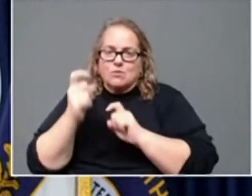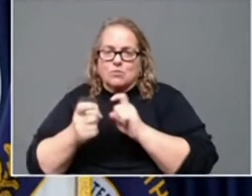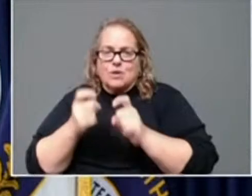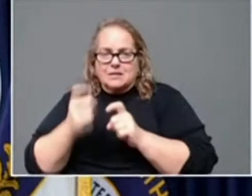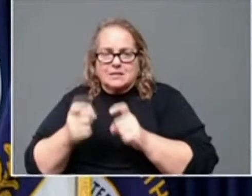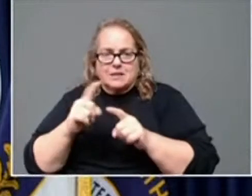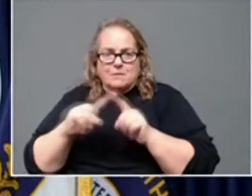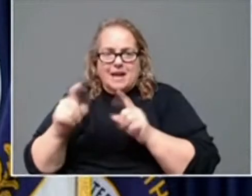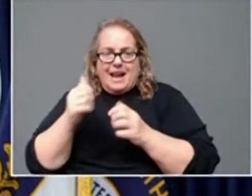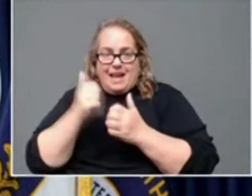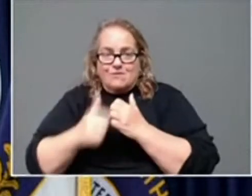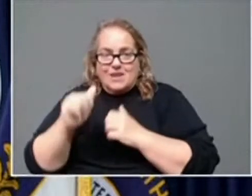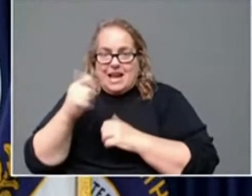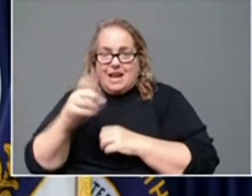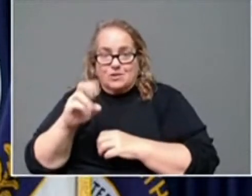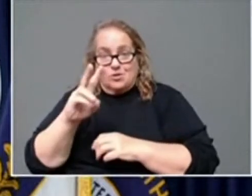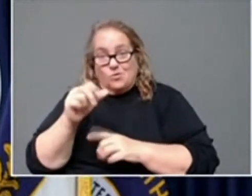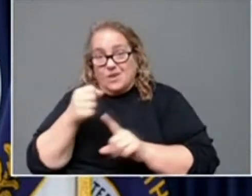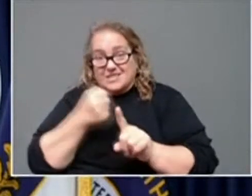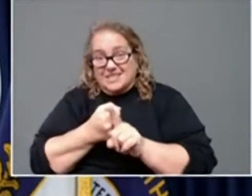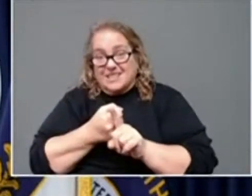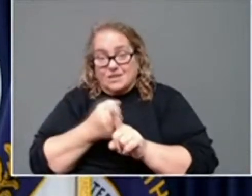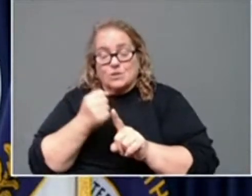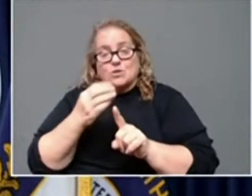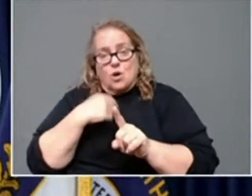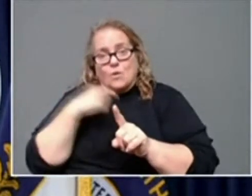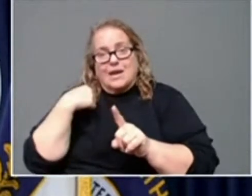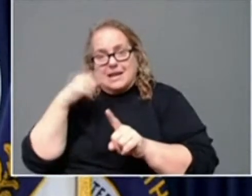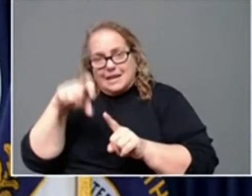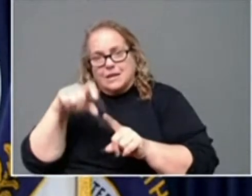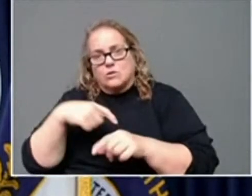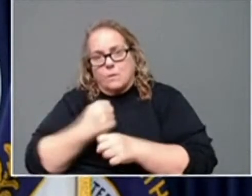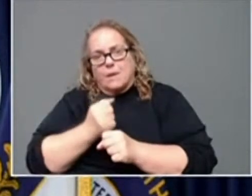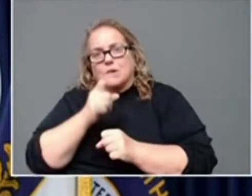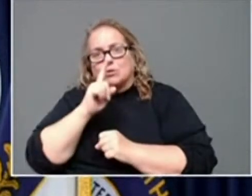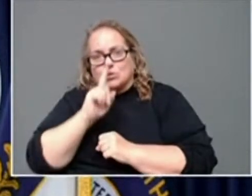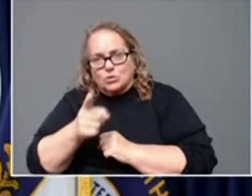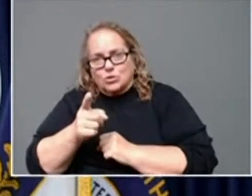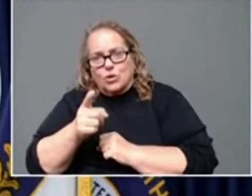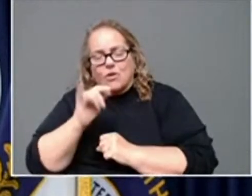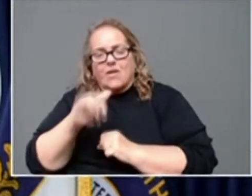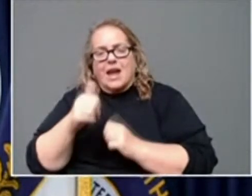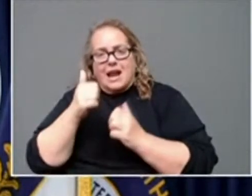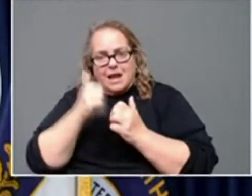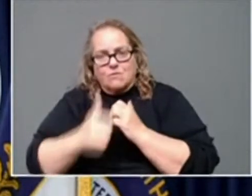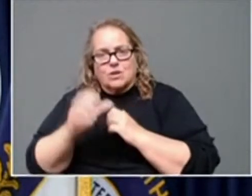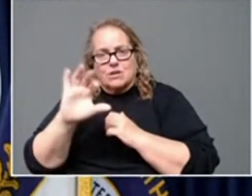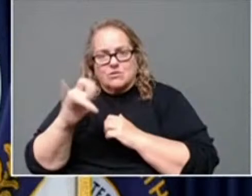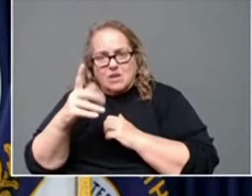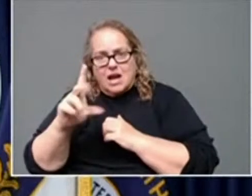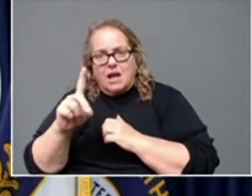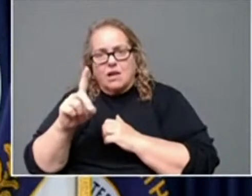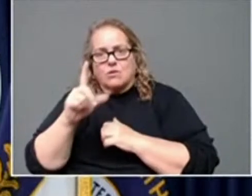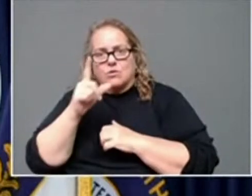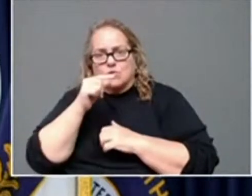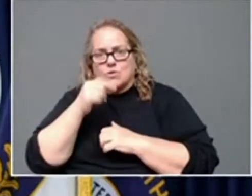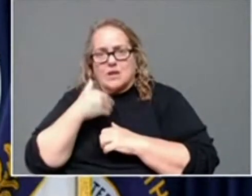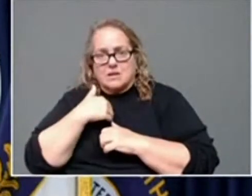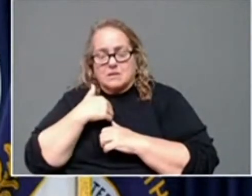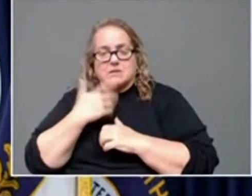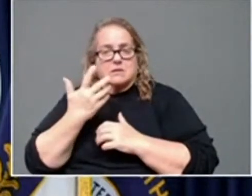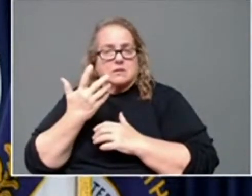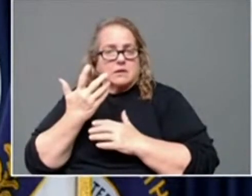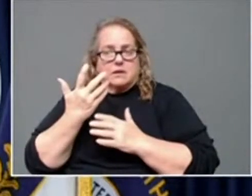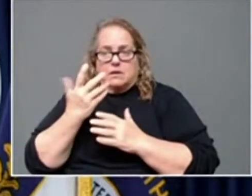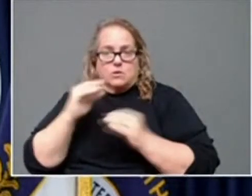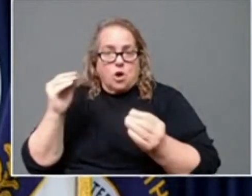age was affected. And so we need to make sure that every child who has lost their home,